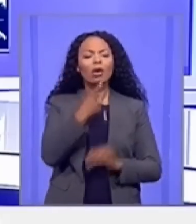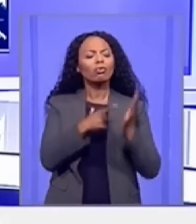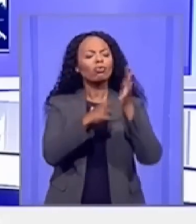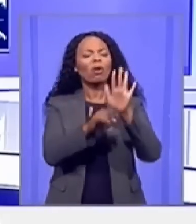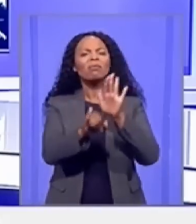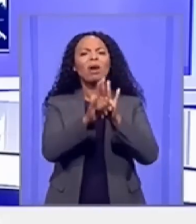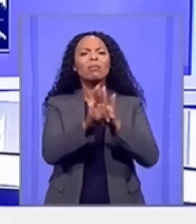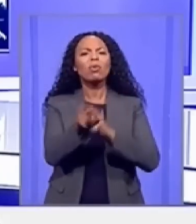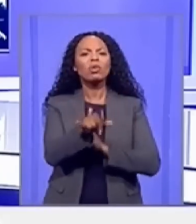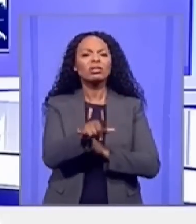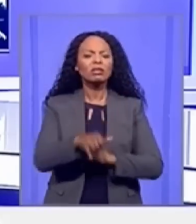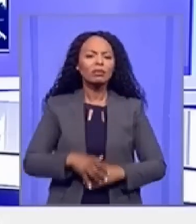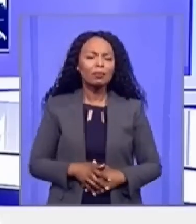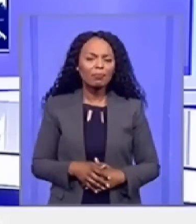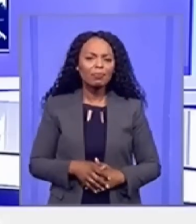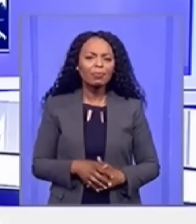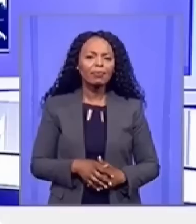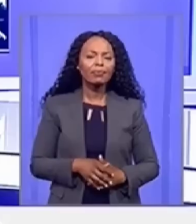Basothong